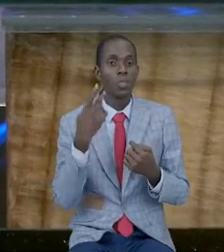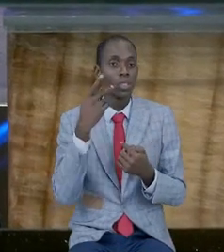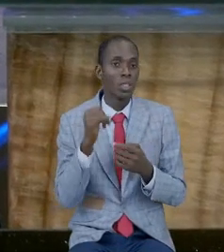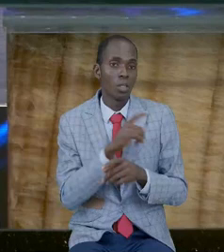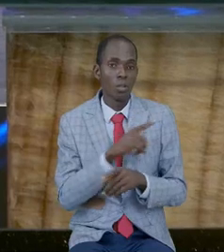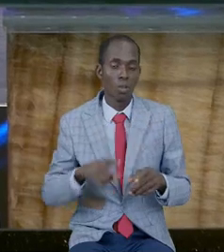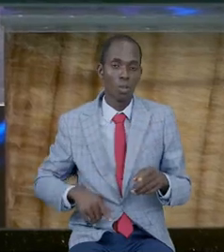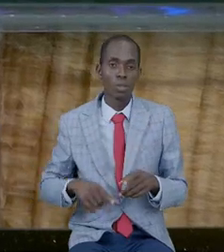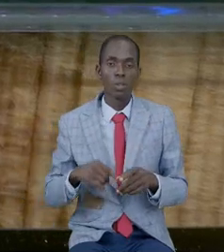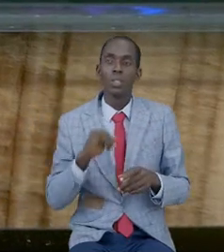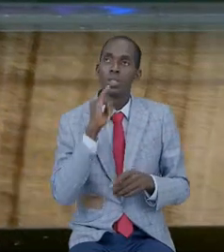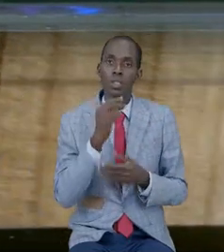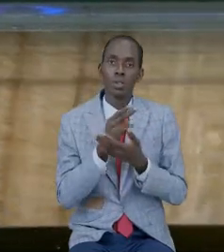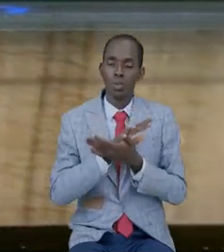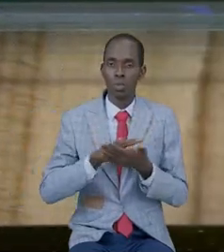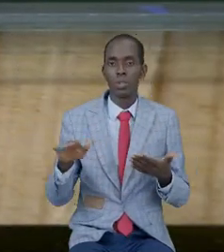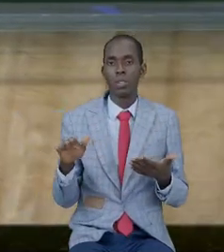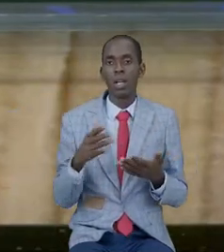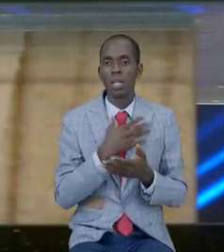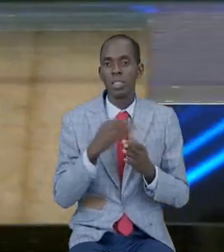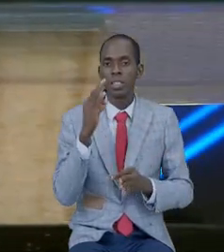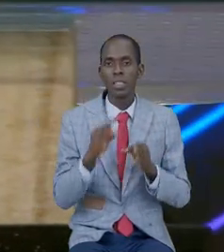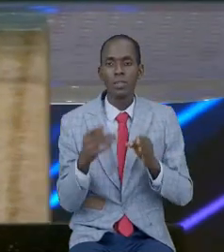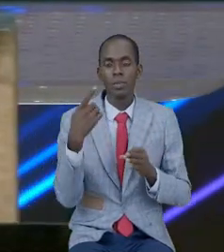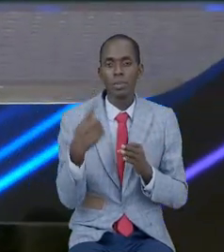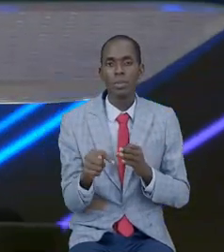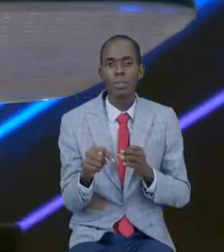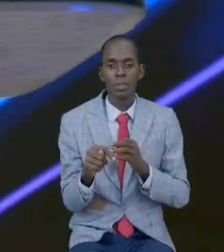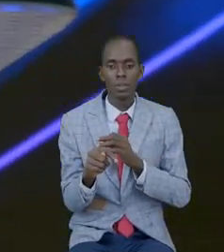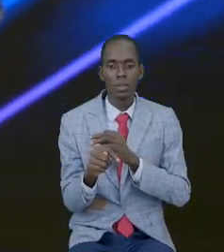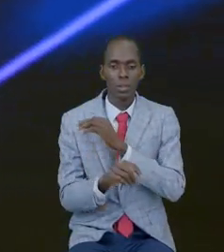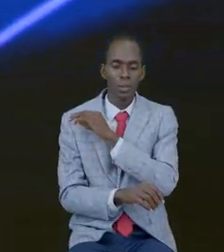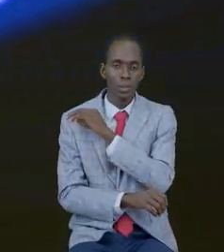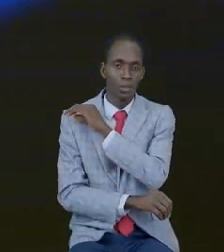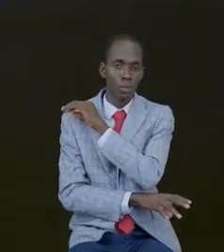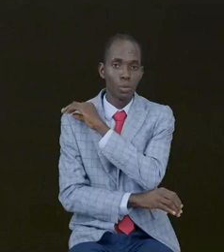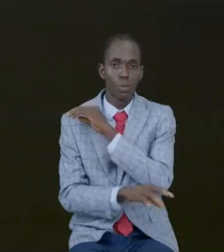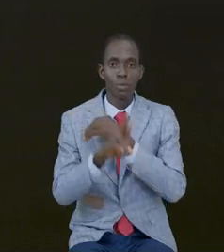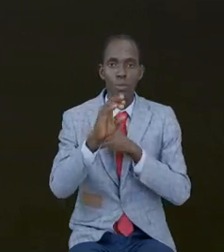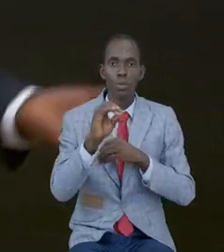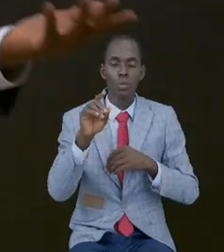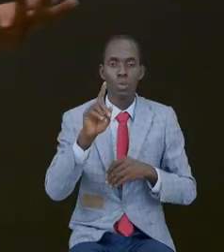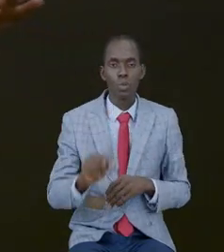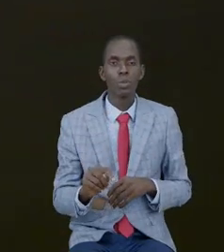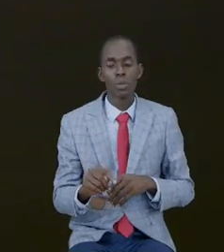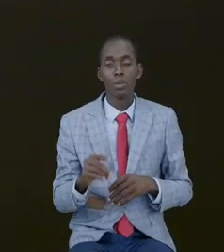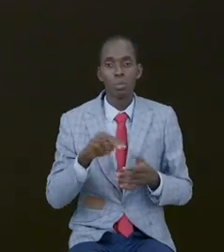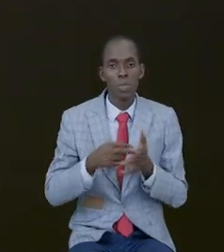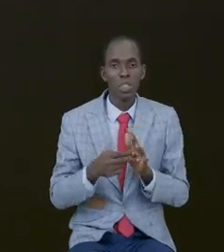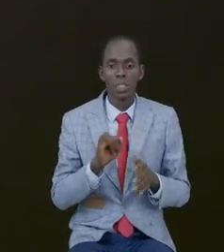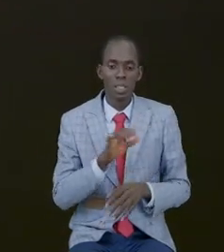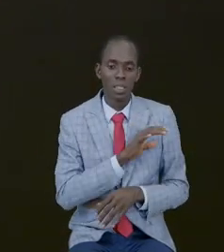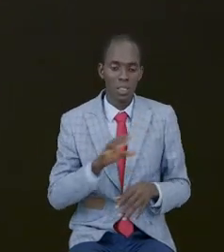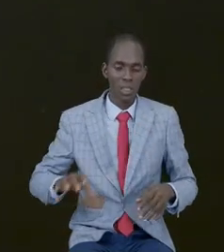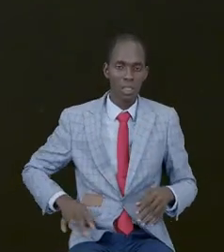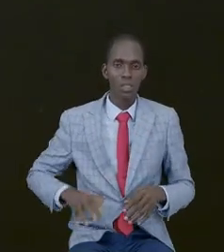holy and if the roots the roots and the offspring of david christ if the